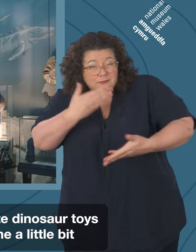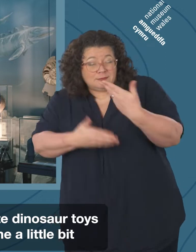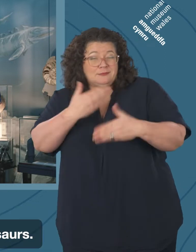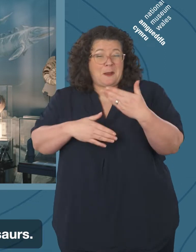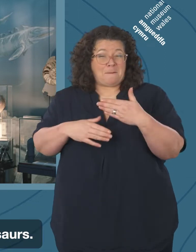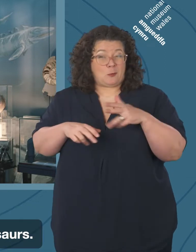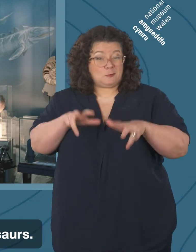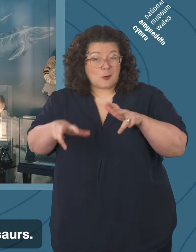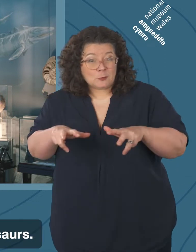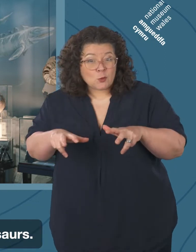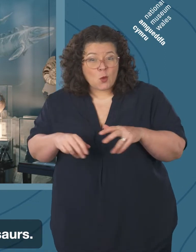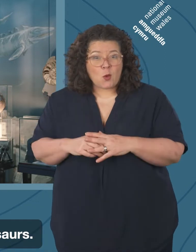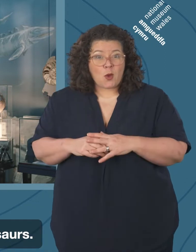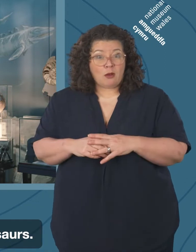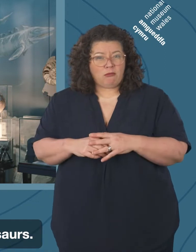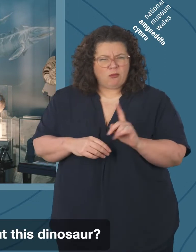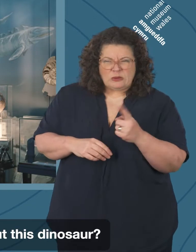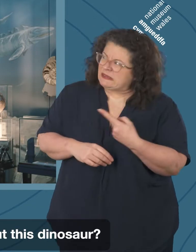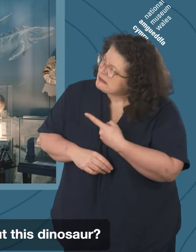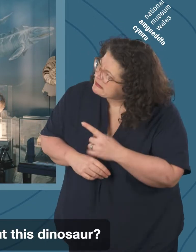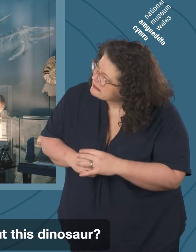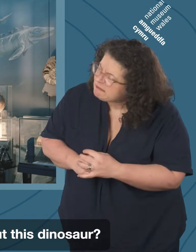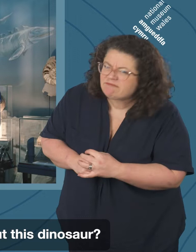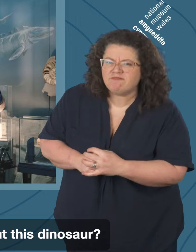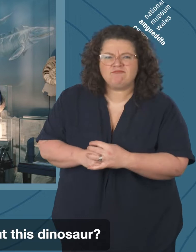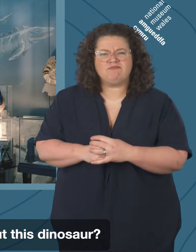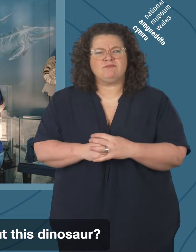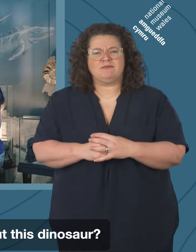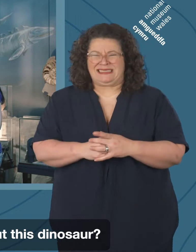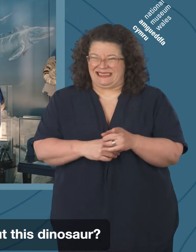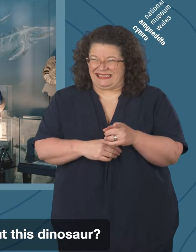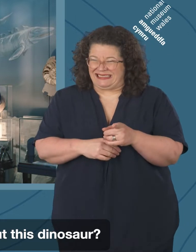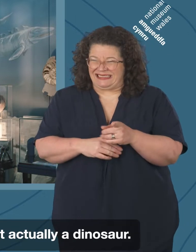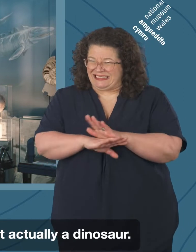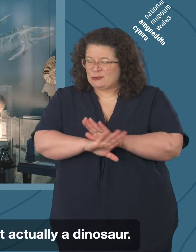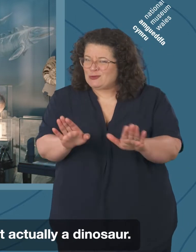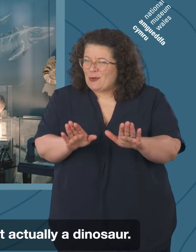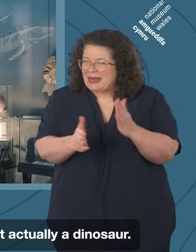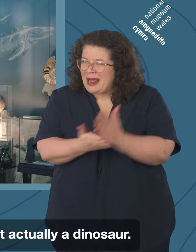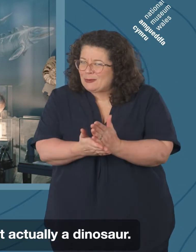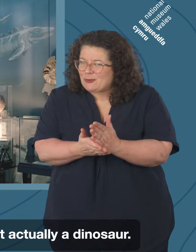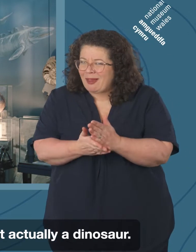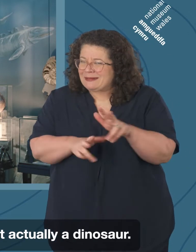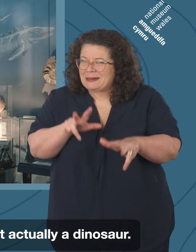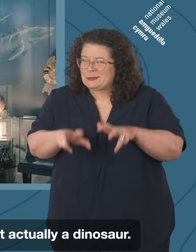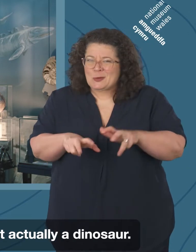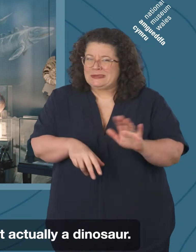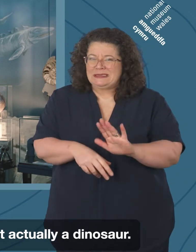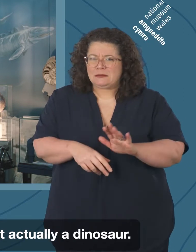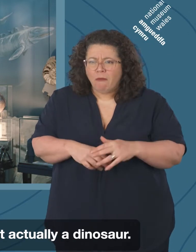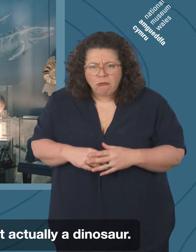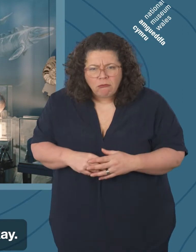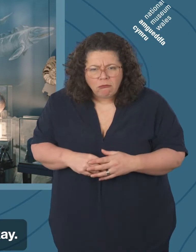little bit more about the dinosaurs. Lucy, what can you tell me about this dinosaur? Unfortunately, a pterosaur is not actually a